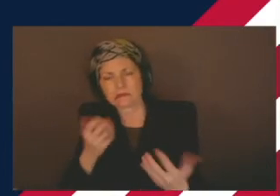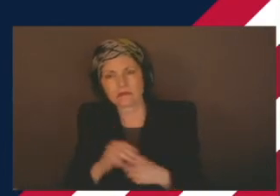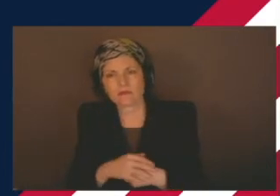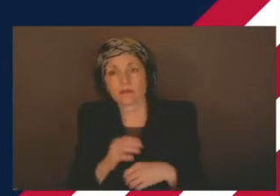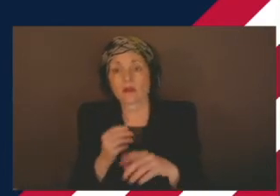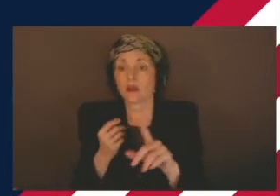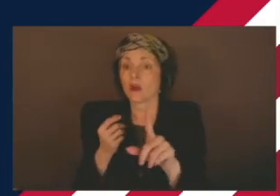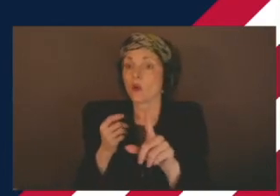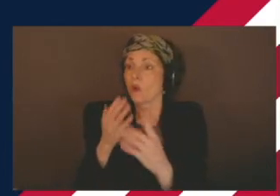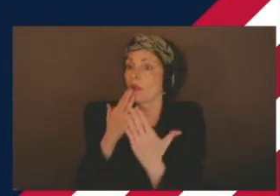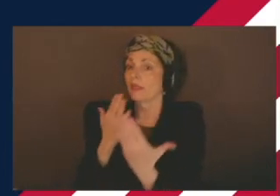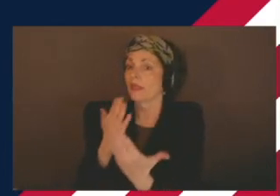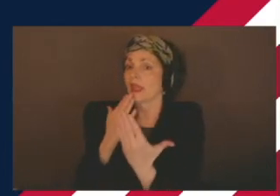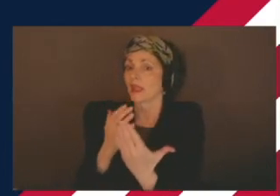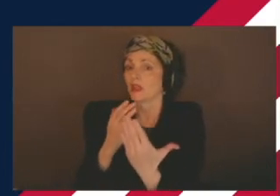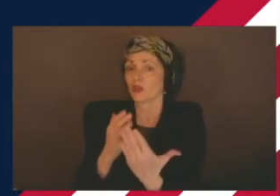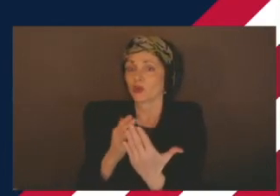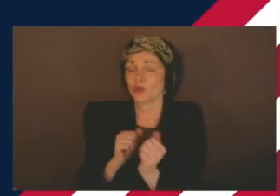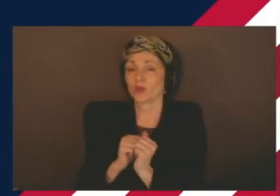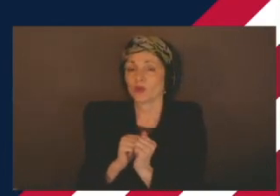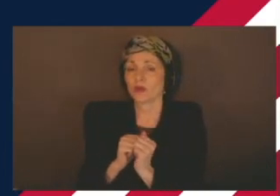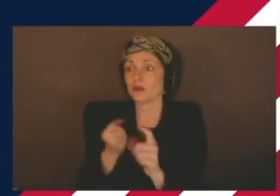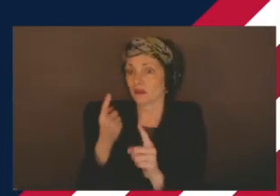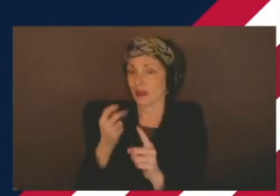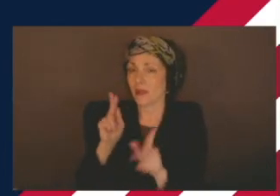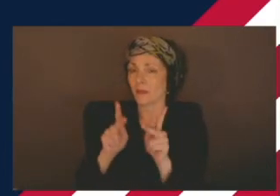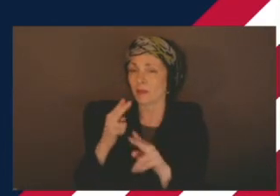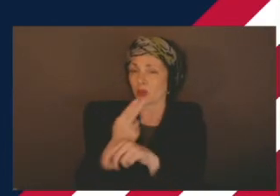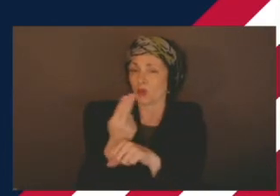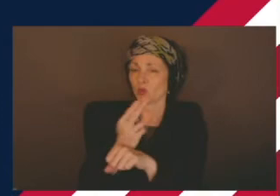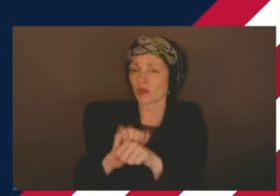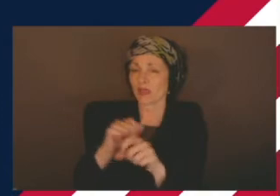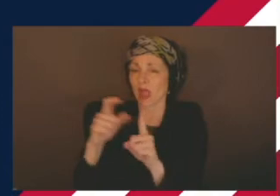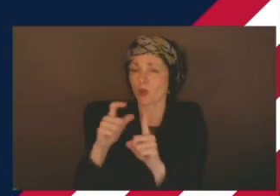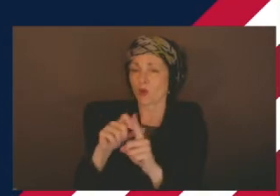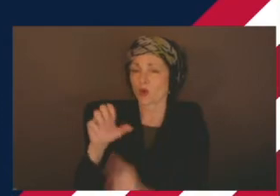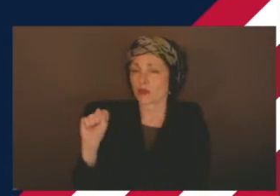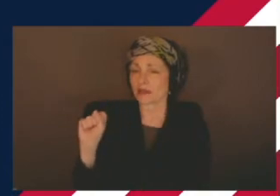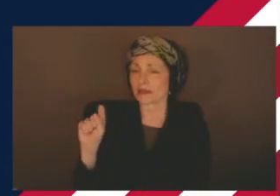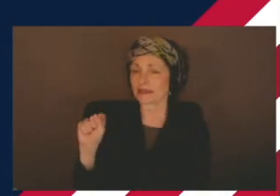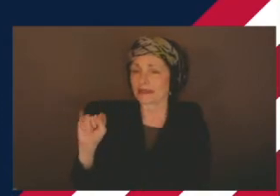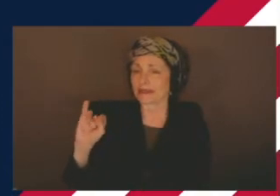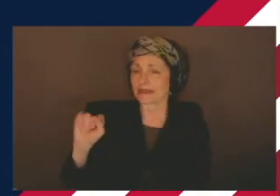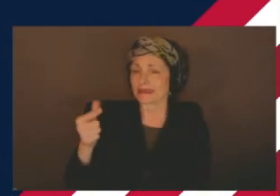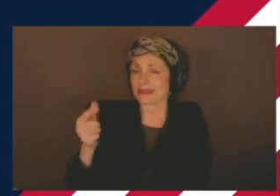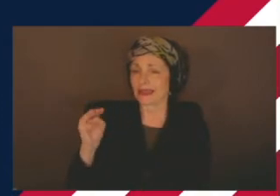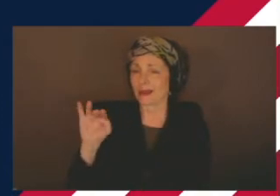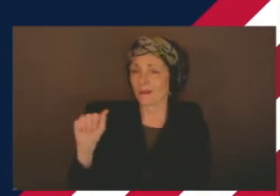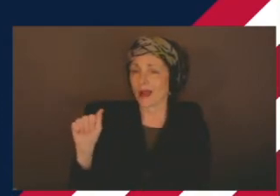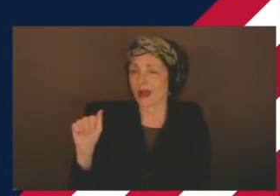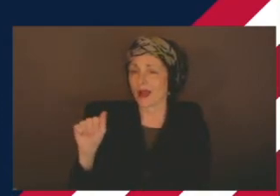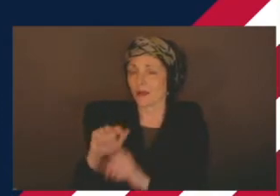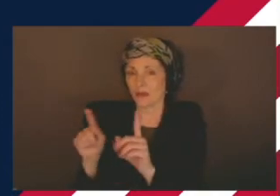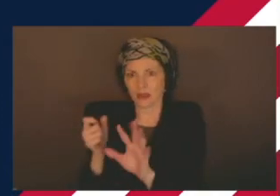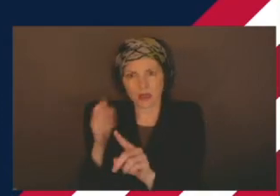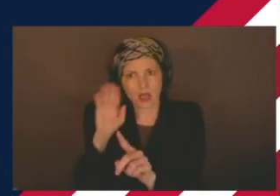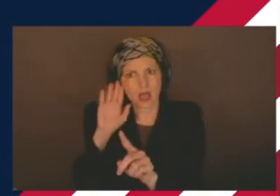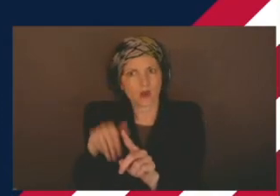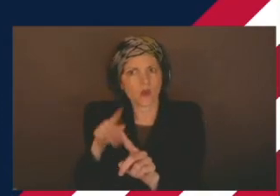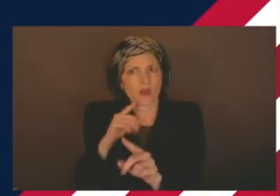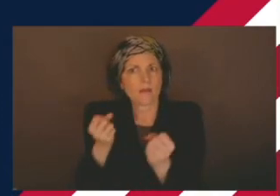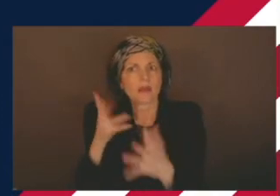stigma. It is stigma, but I would go a step further. For many of the friends of mine who actually were in the process of seeking